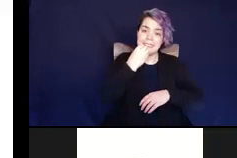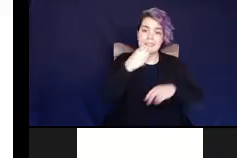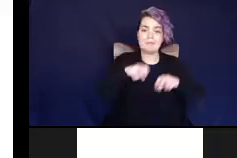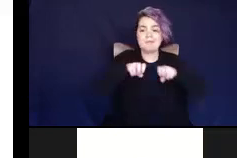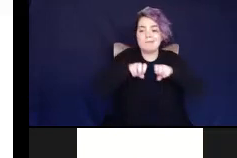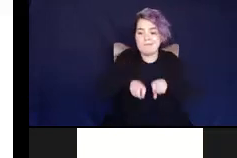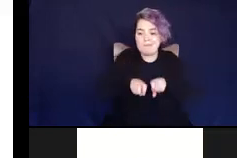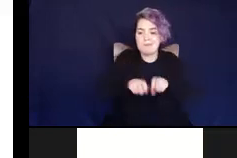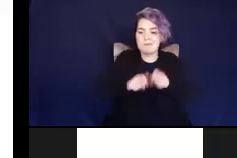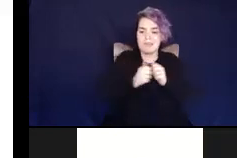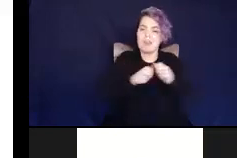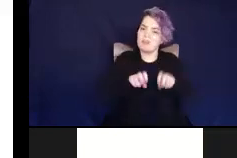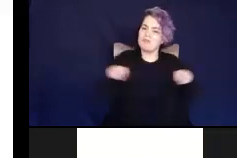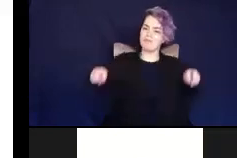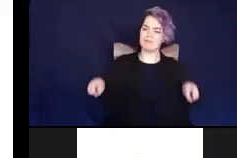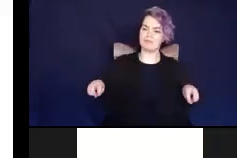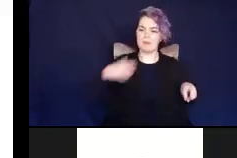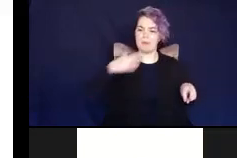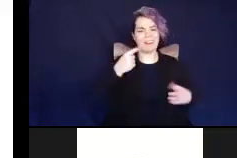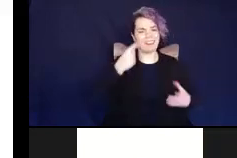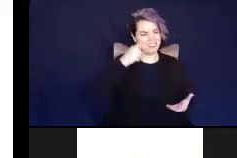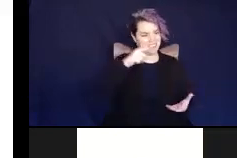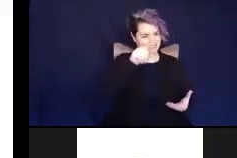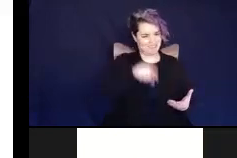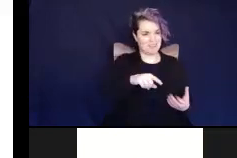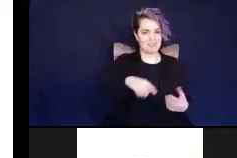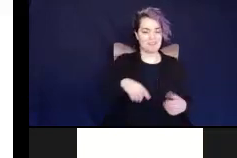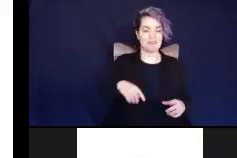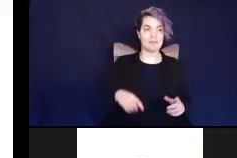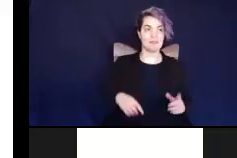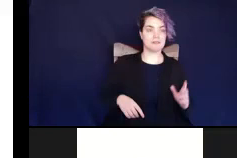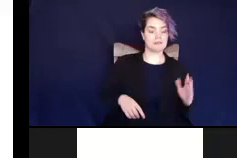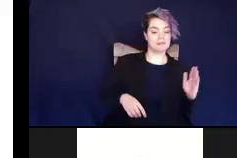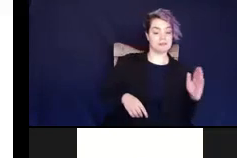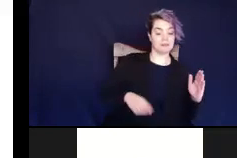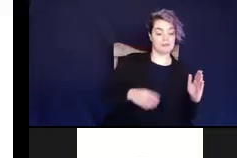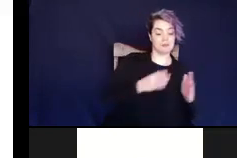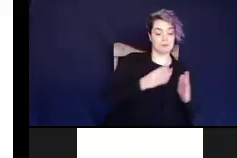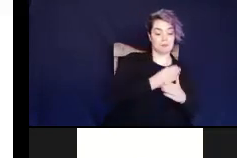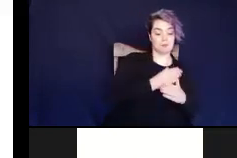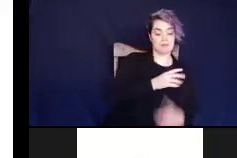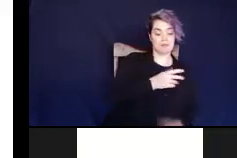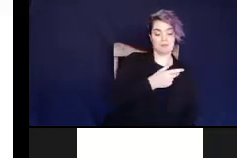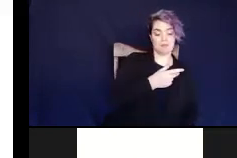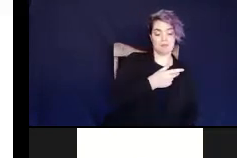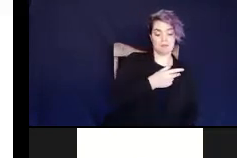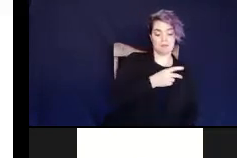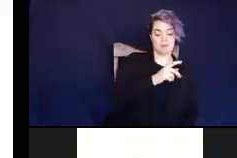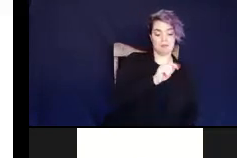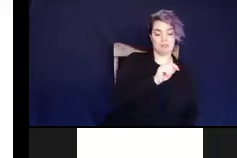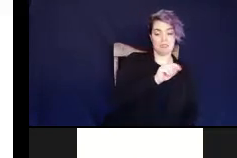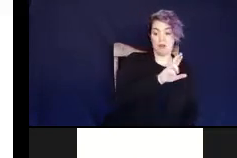those things. I think there were a lot of changes that were made between the temporary restraining order and then the preliminary injunction